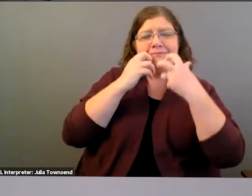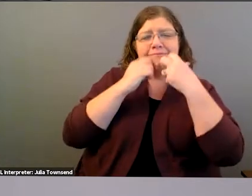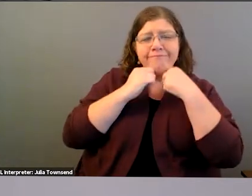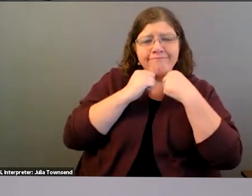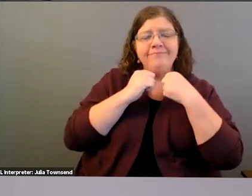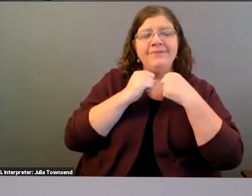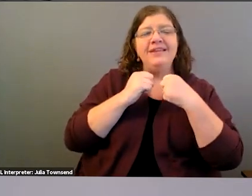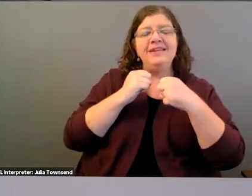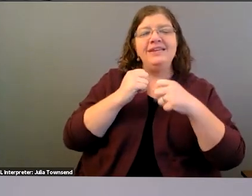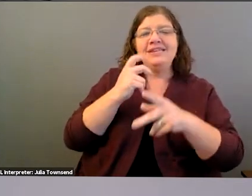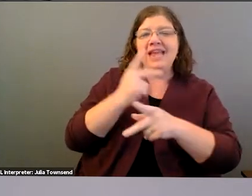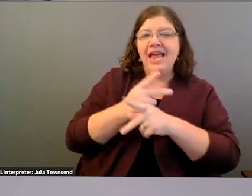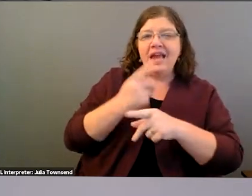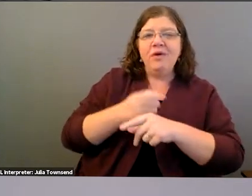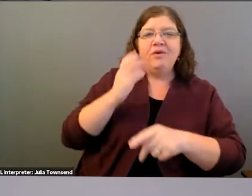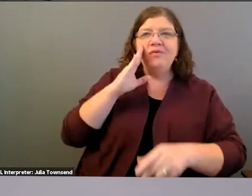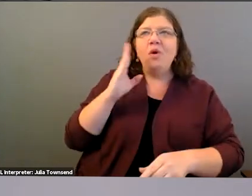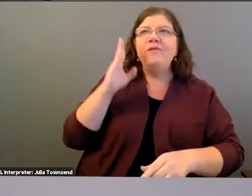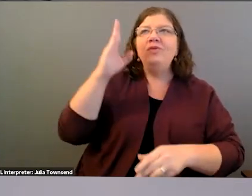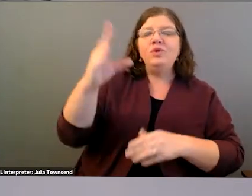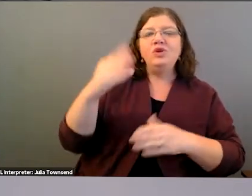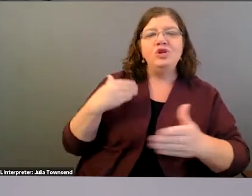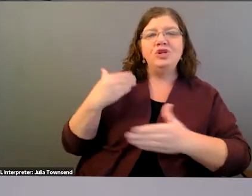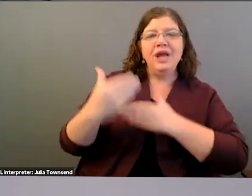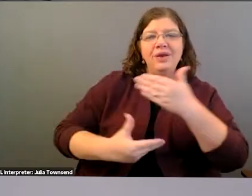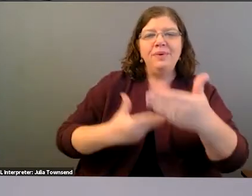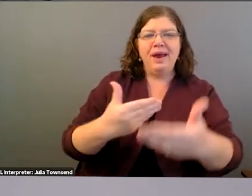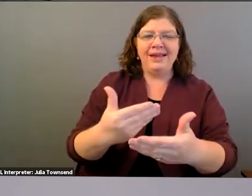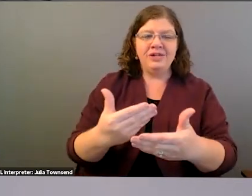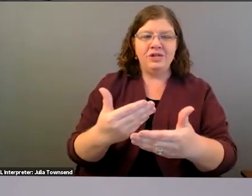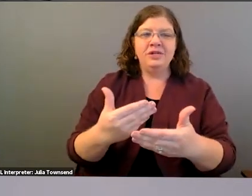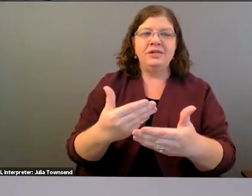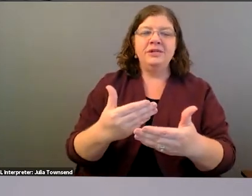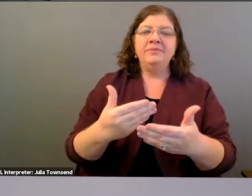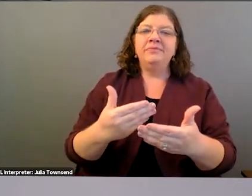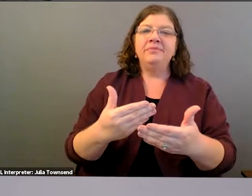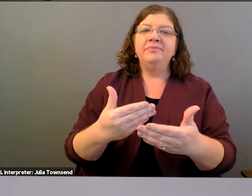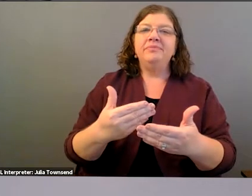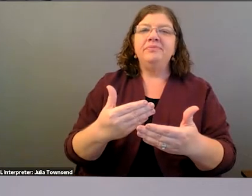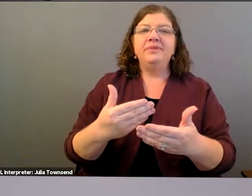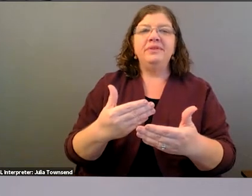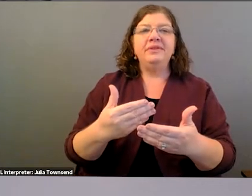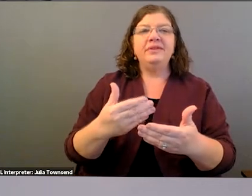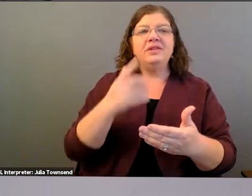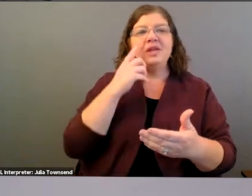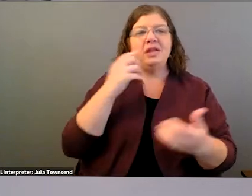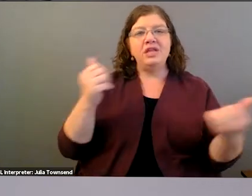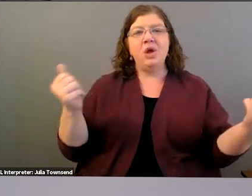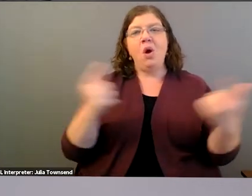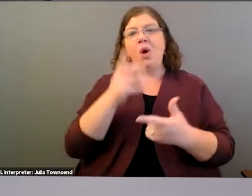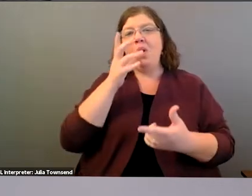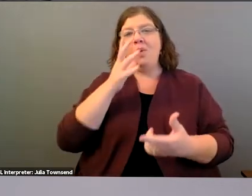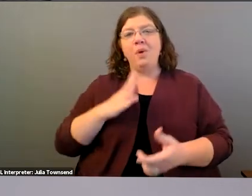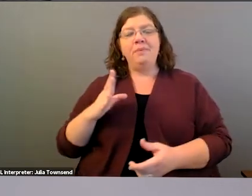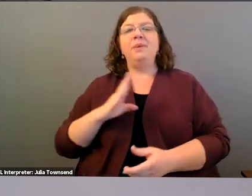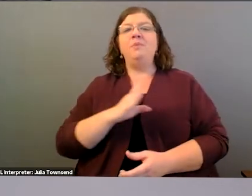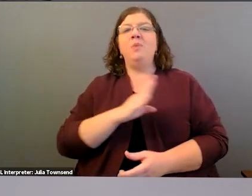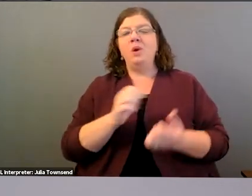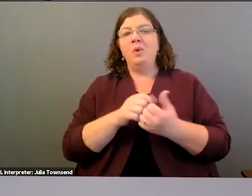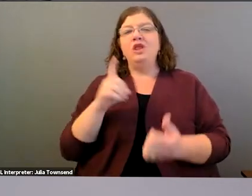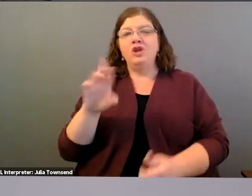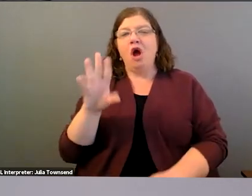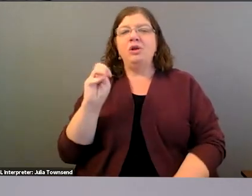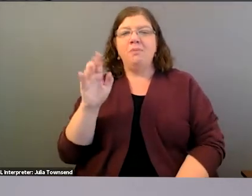take care of it for future generations to come as our all-woman board with Dr. Maldonado at its helm. Thank